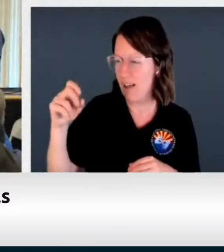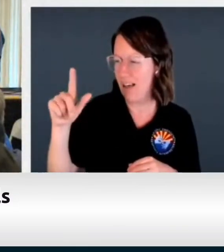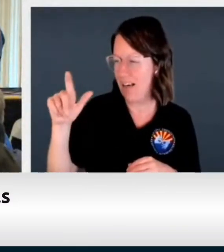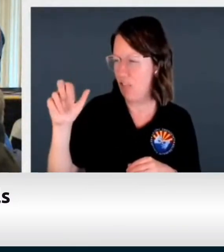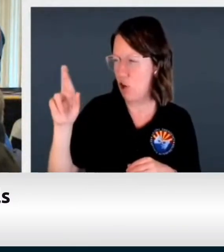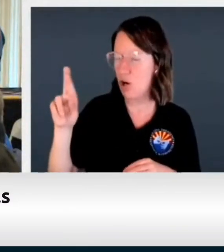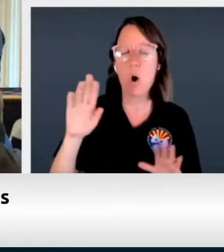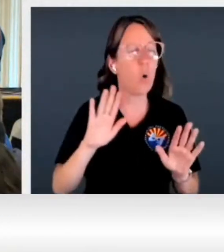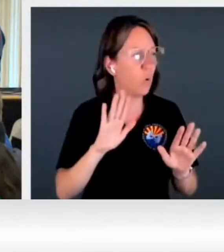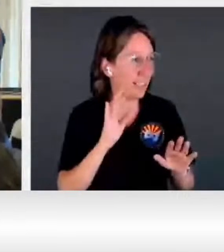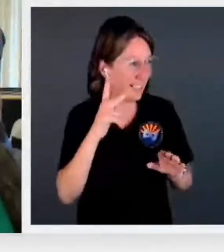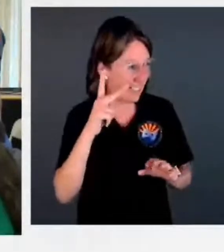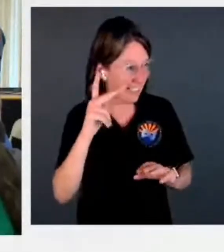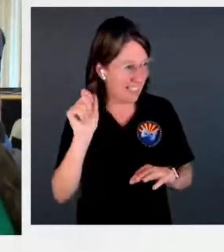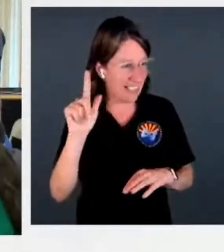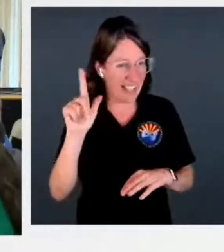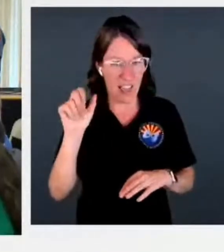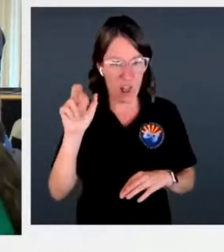Keller Lane.